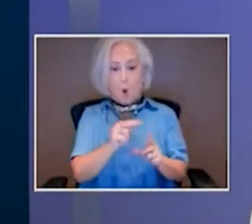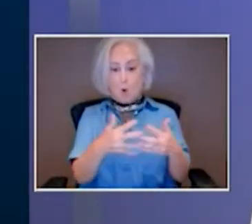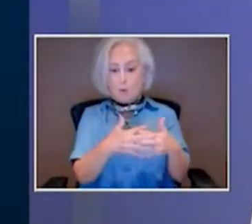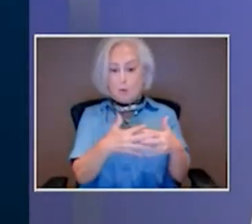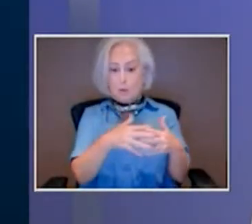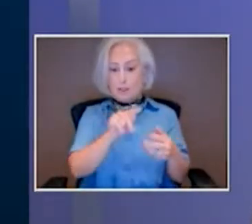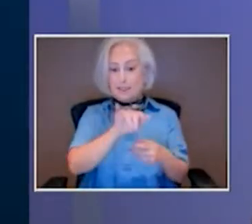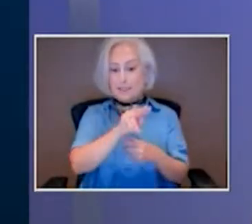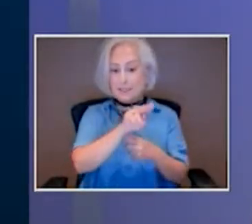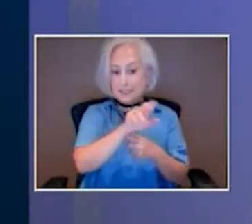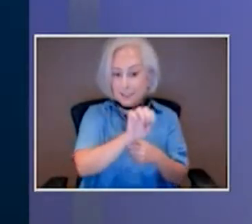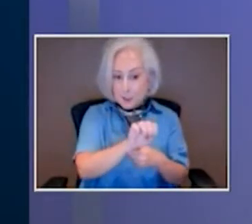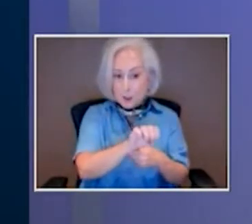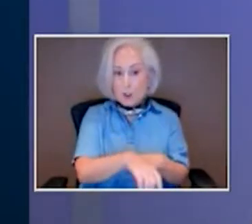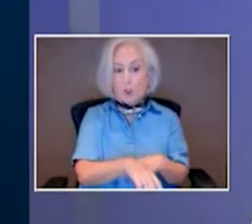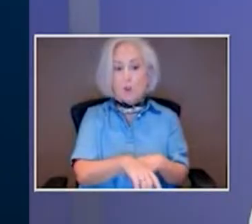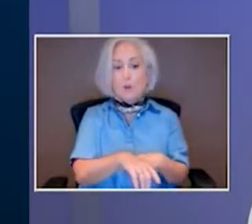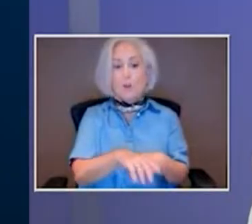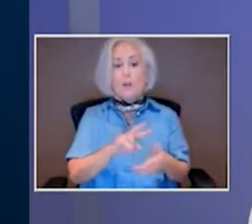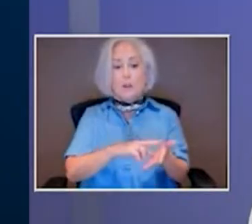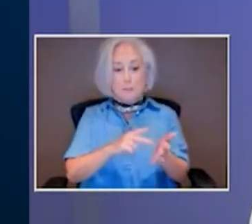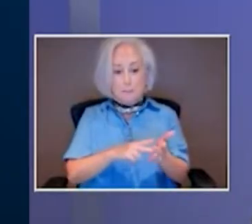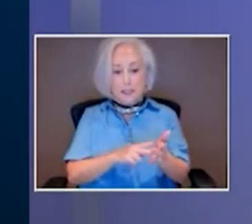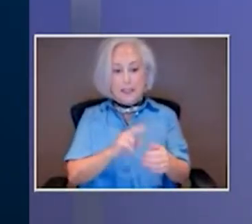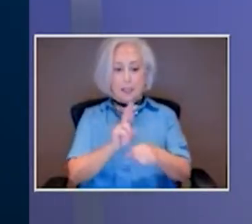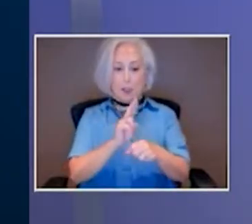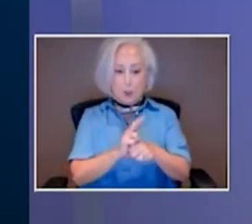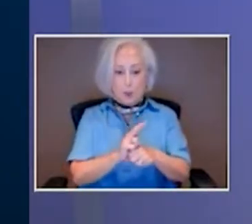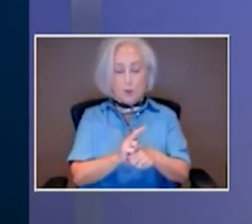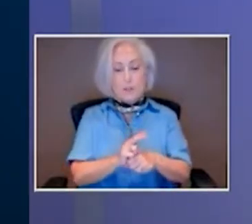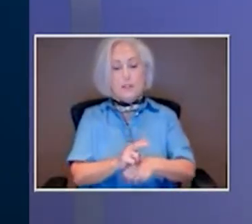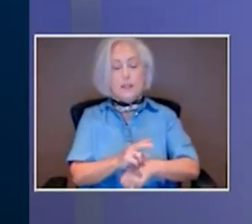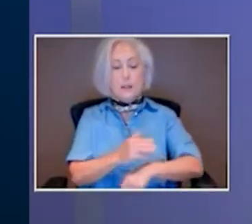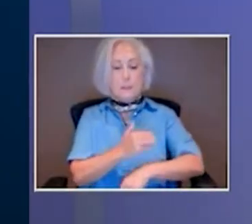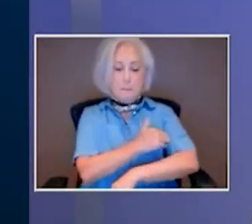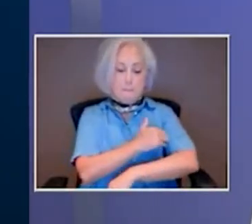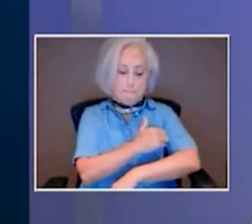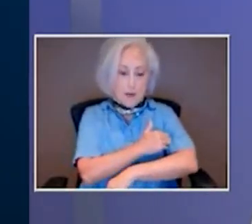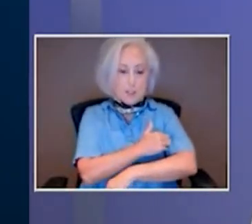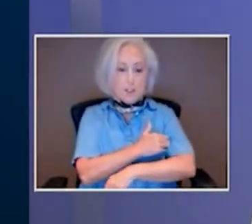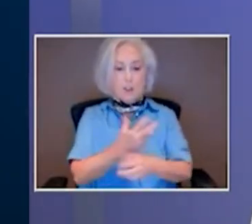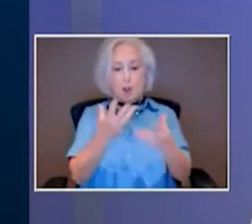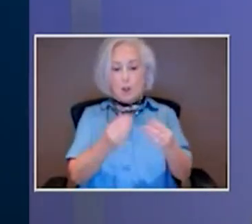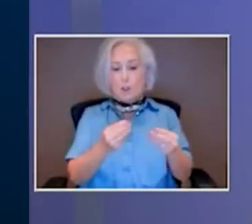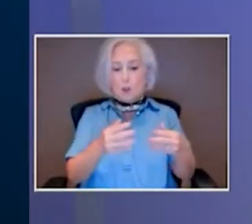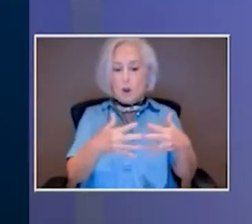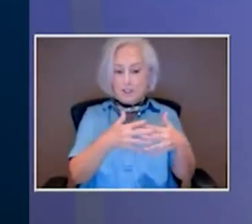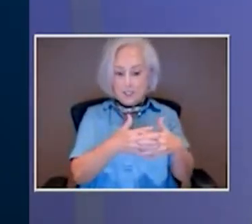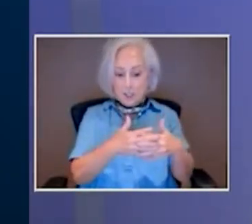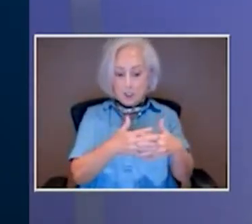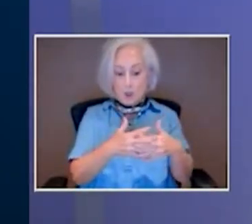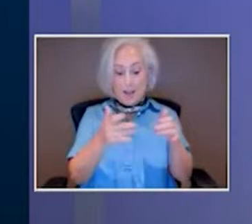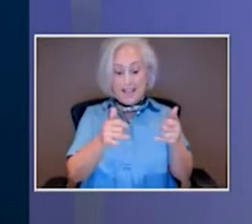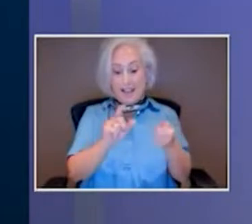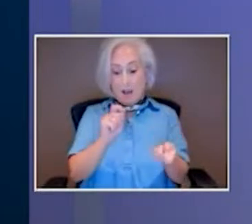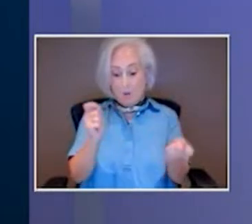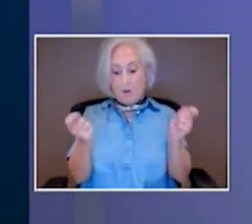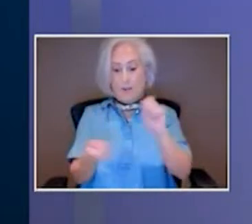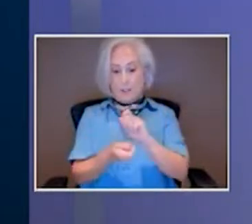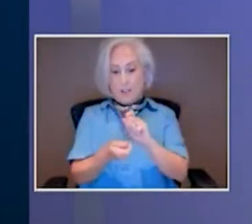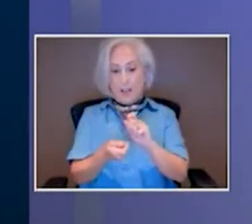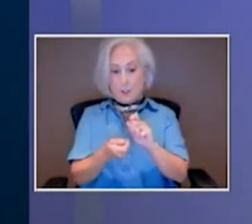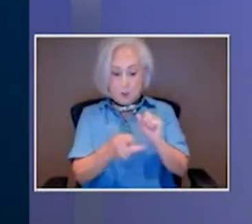using and moving a lot of the patient's muscle as well as their soft tissue. And now we've evolved the procedure to a process where we spare the muscle as